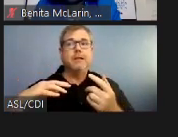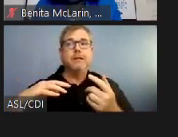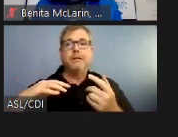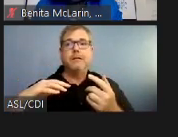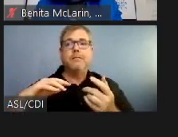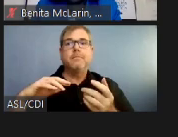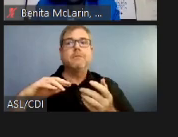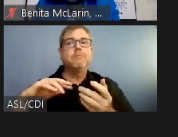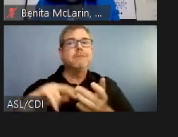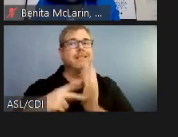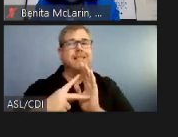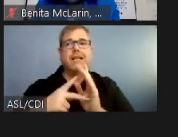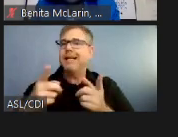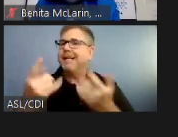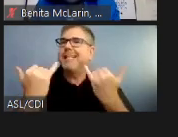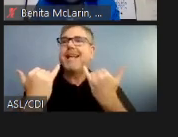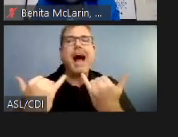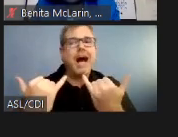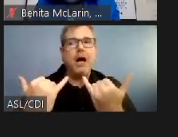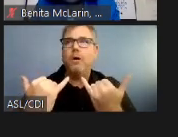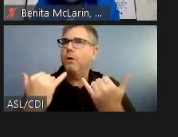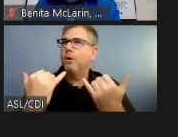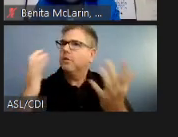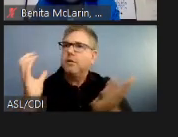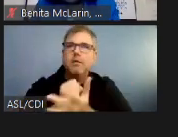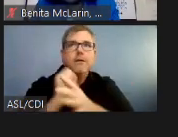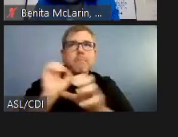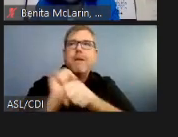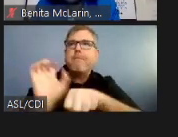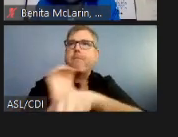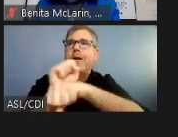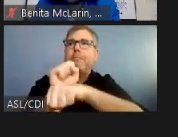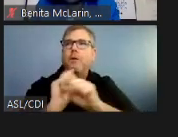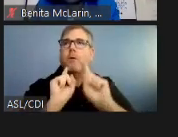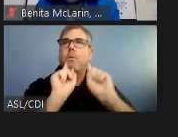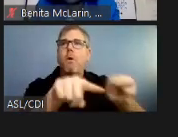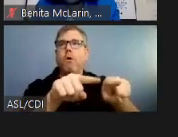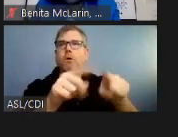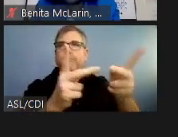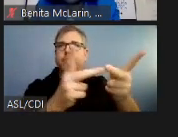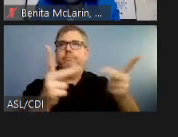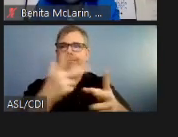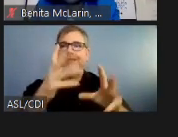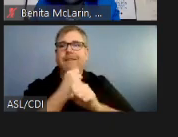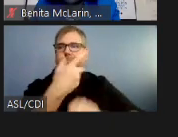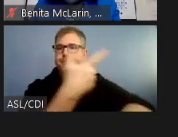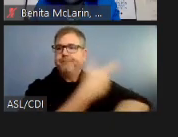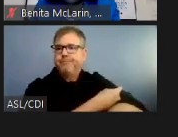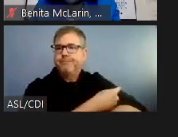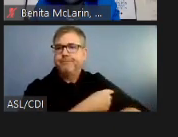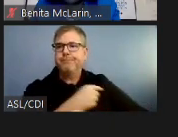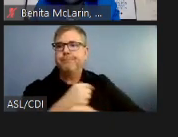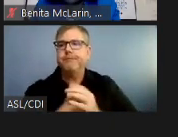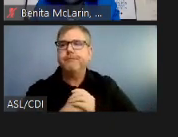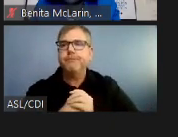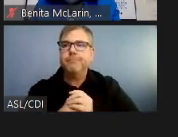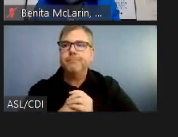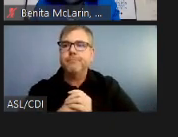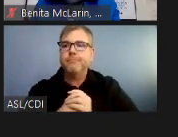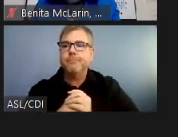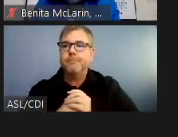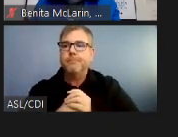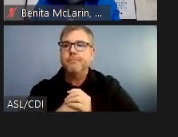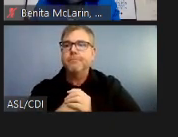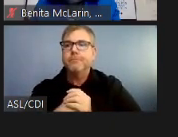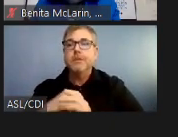if they have not yet been informed on getting vaccinated, is what? Contact their employer? Yes. Exactly. Yeah.